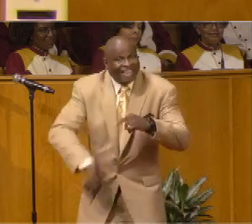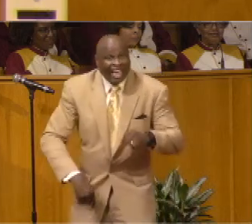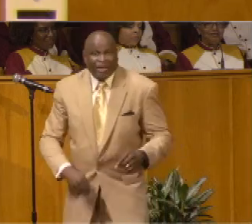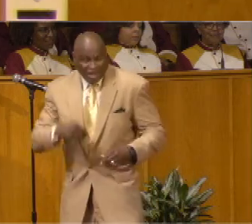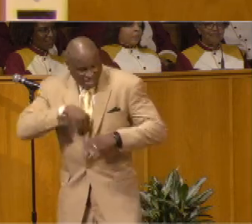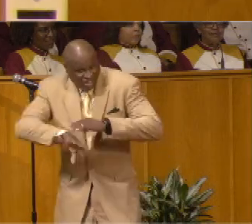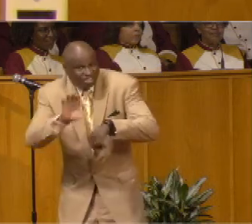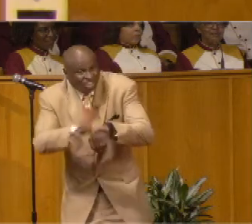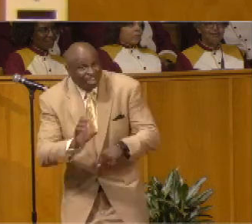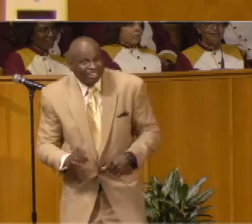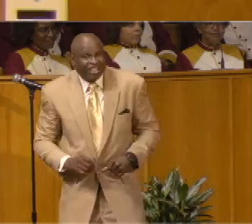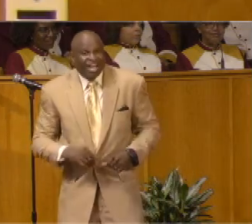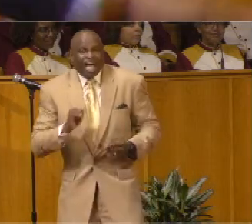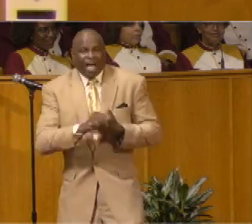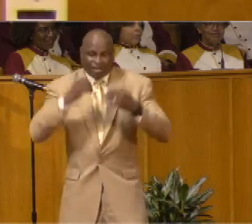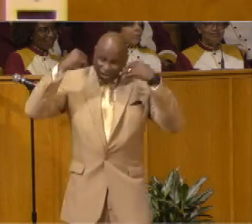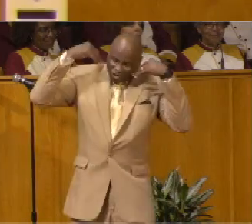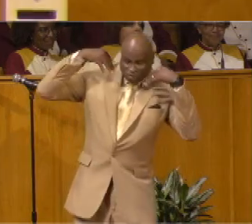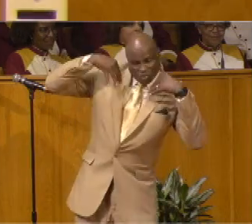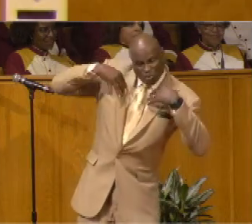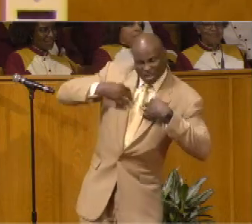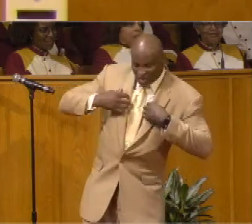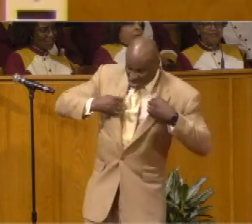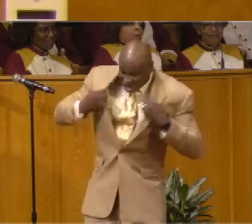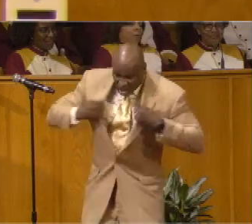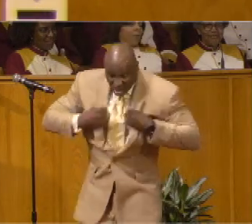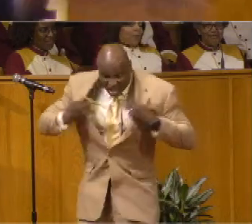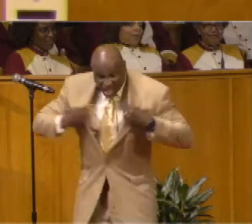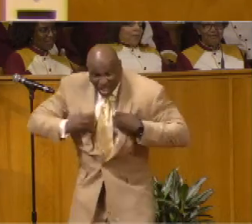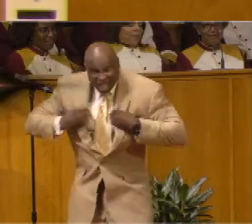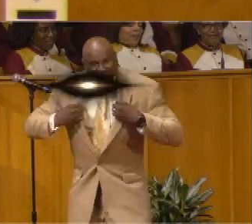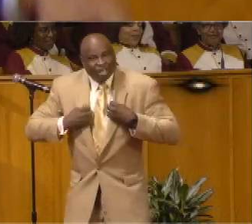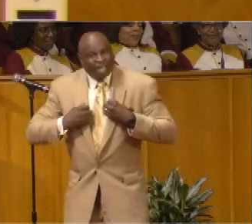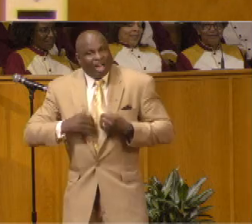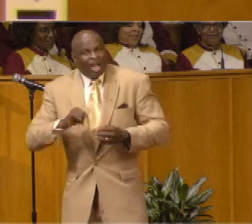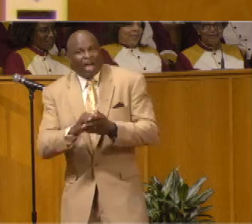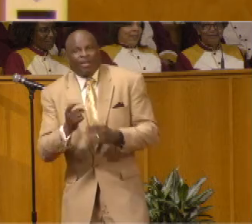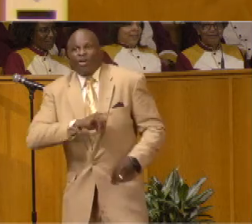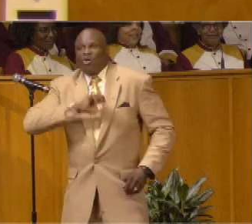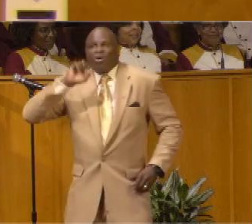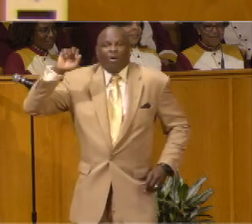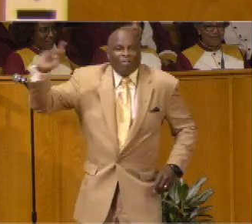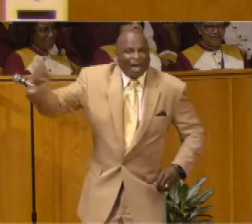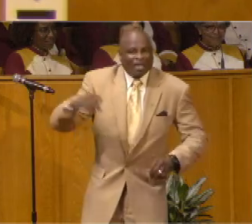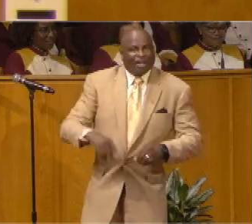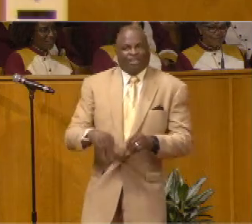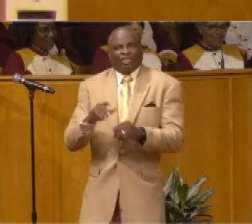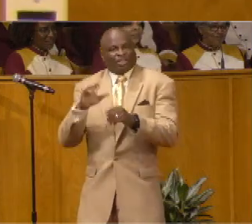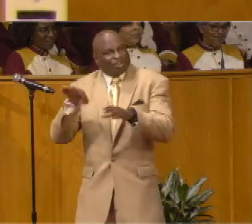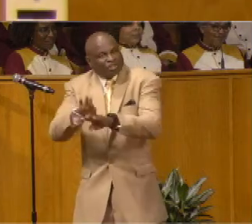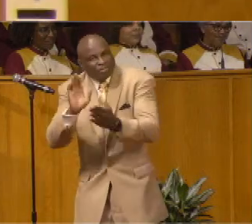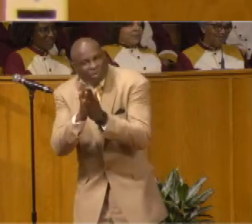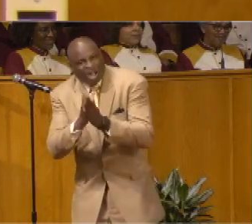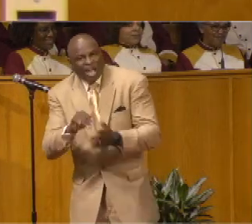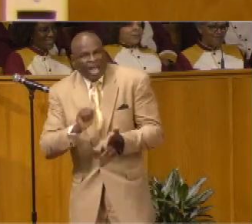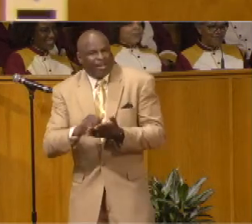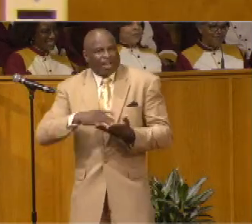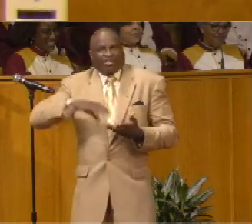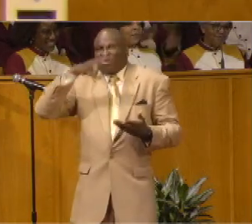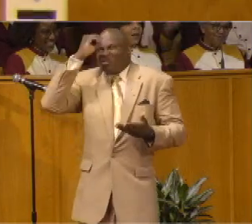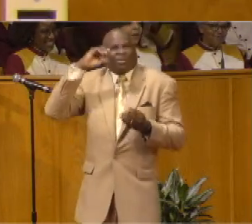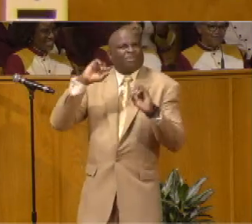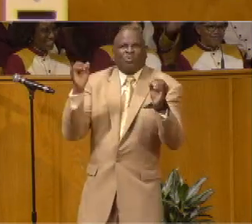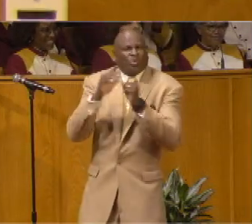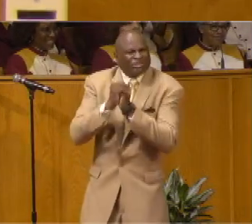in church and sweat all my clothes out and be as dumb after the benediction as I was before the call